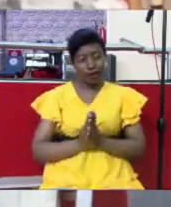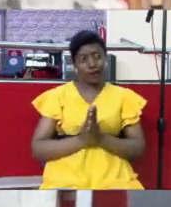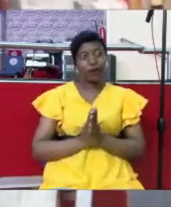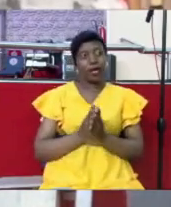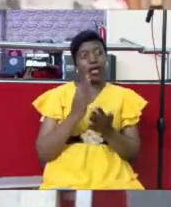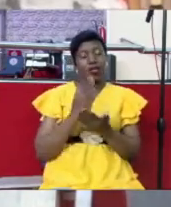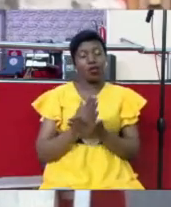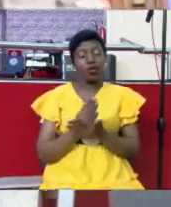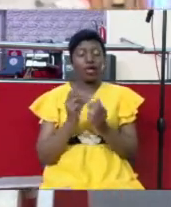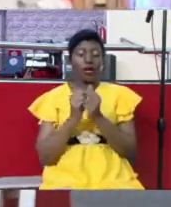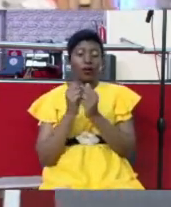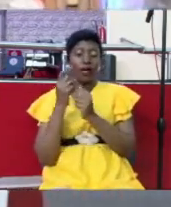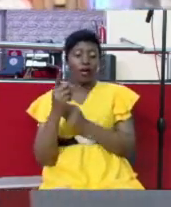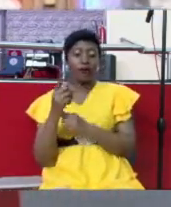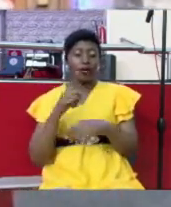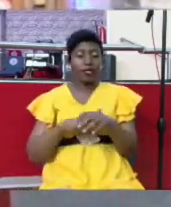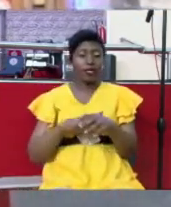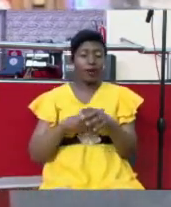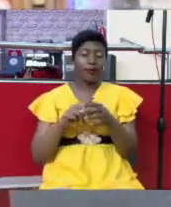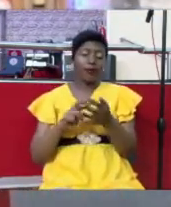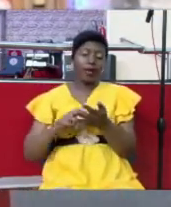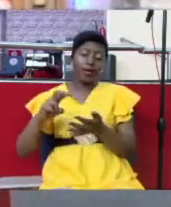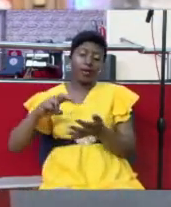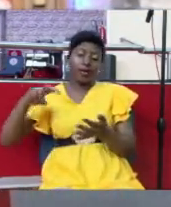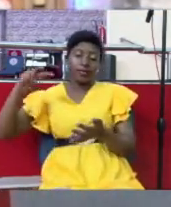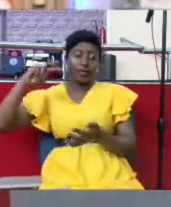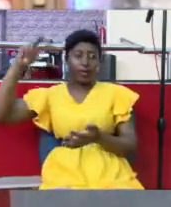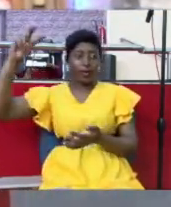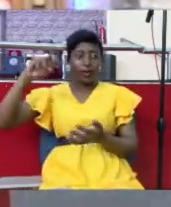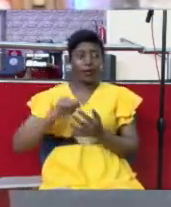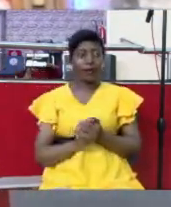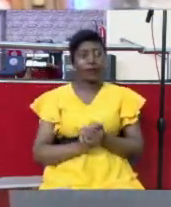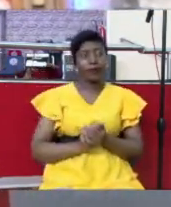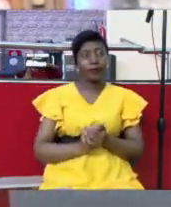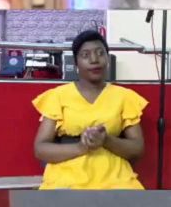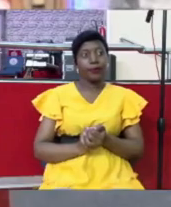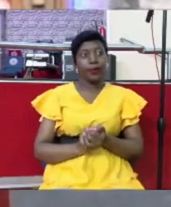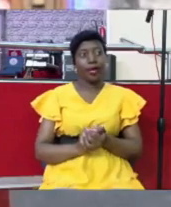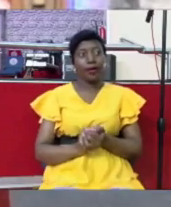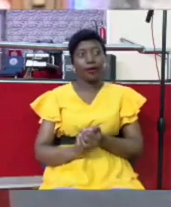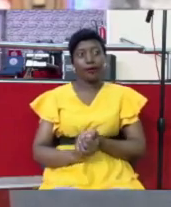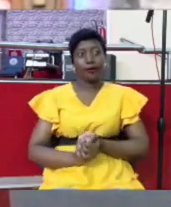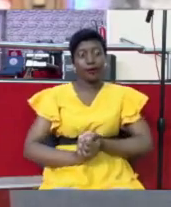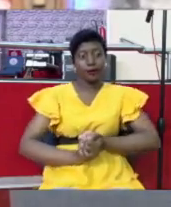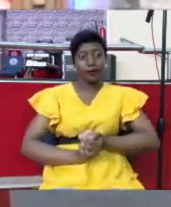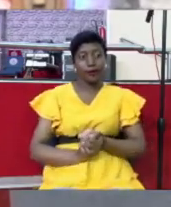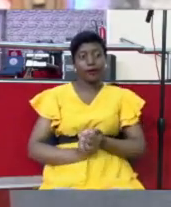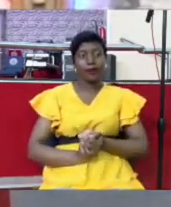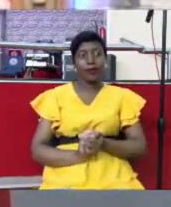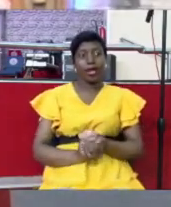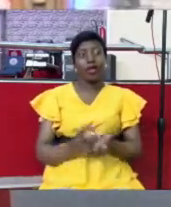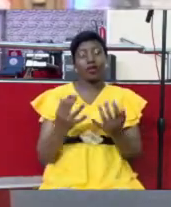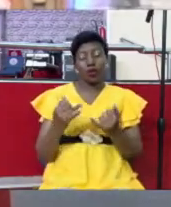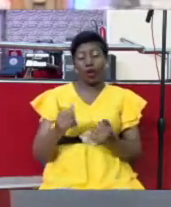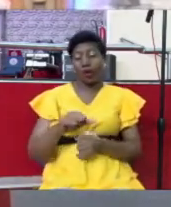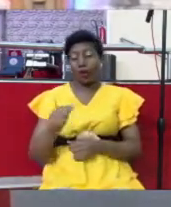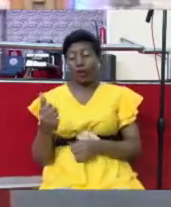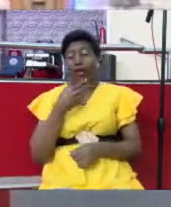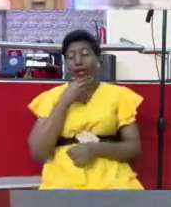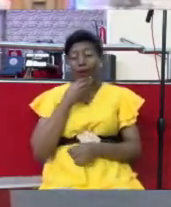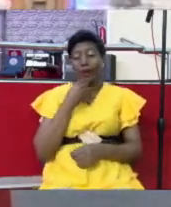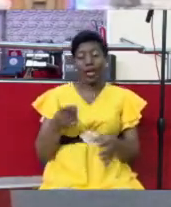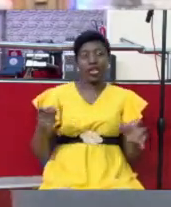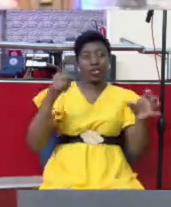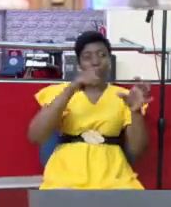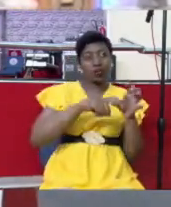when he ascended. Alipoenda wakawa 11. And then Paul, then the other Matthew joined them later. Alafu